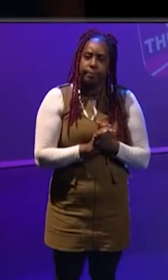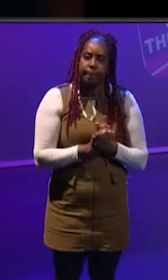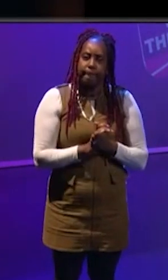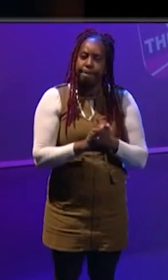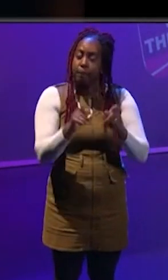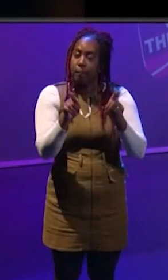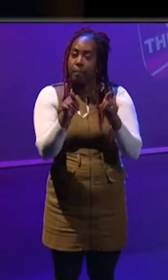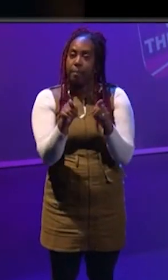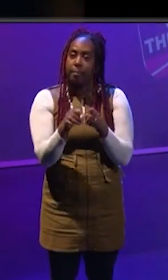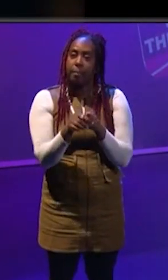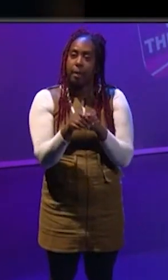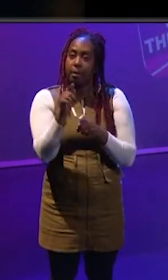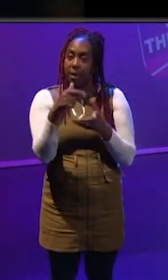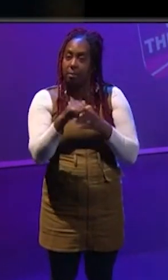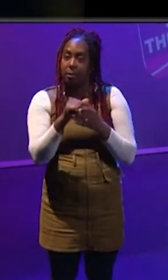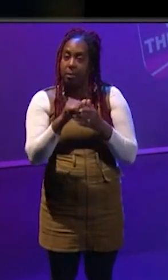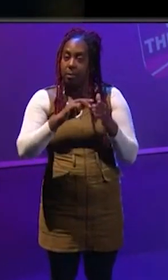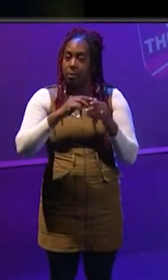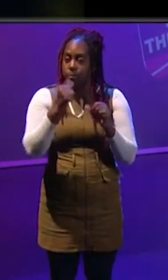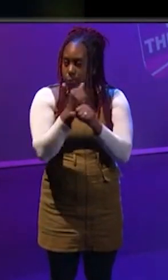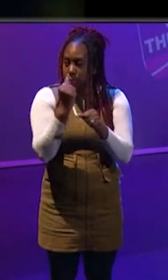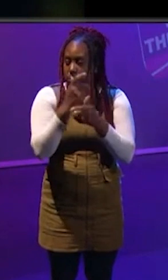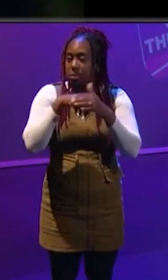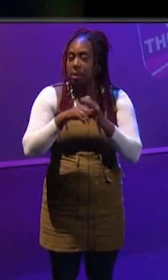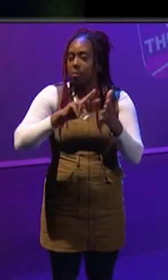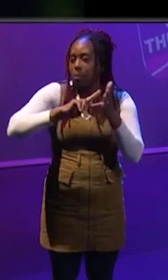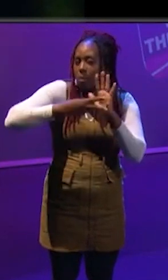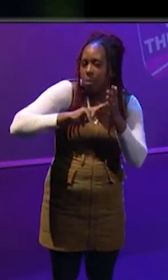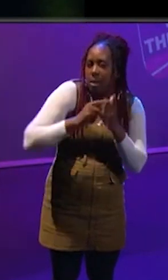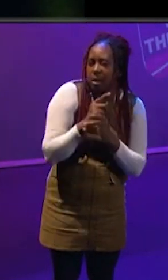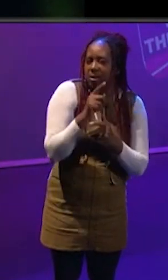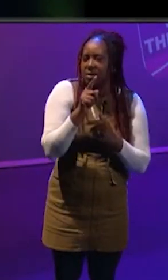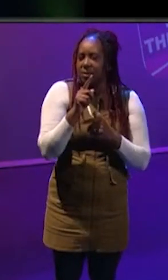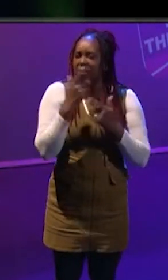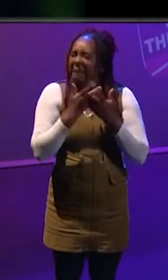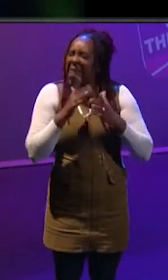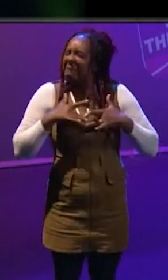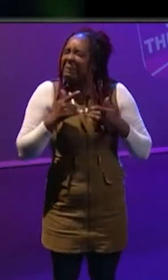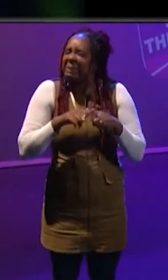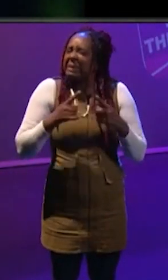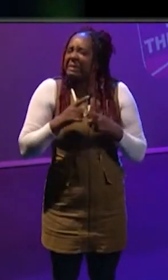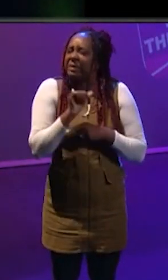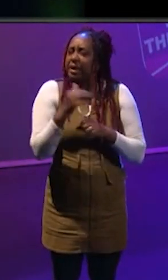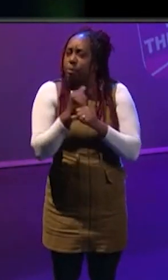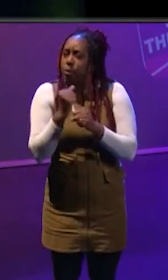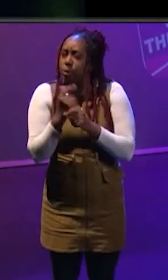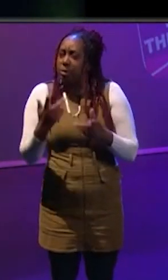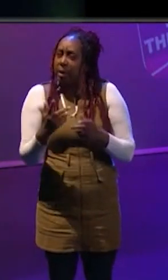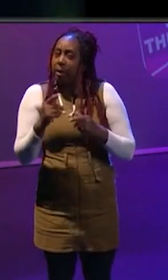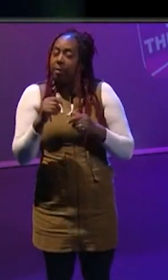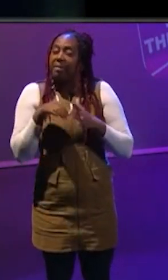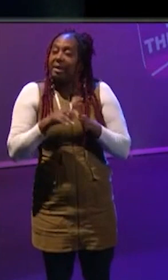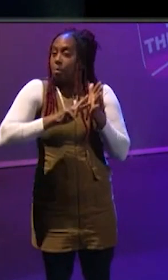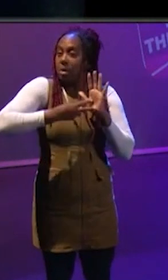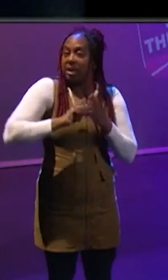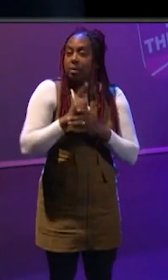being a producer in an organization, what feels starkly different in my role as a producer in an organization is that